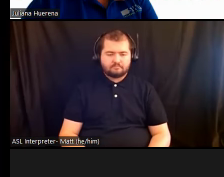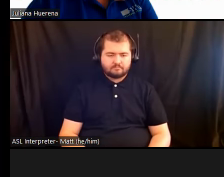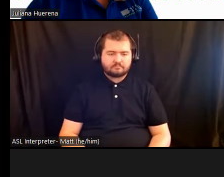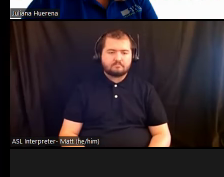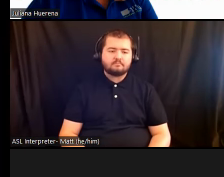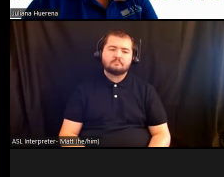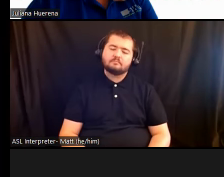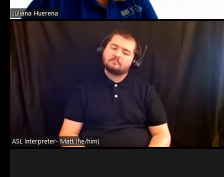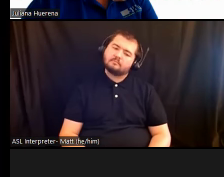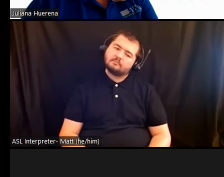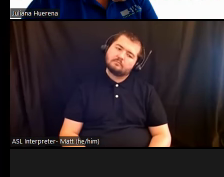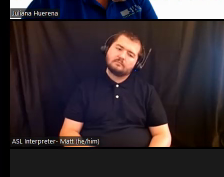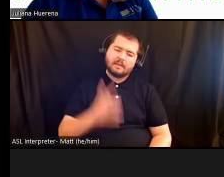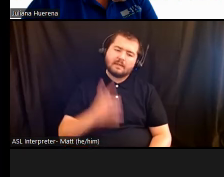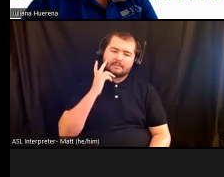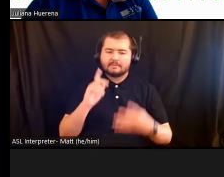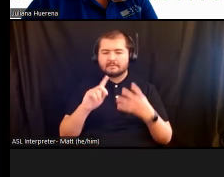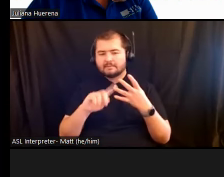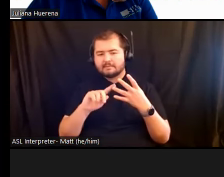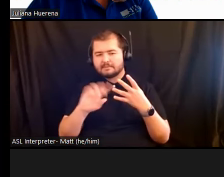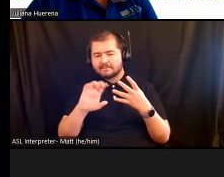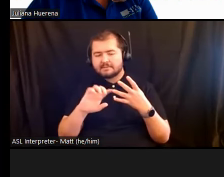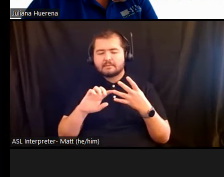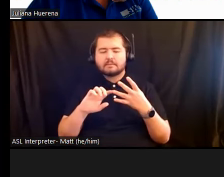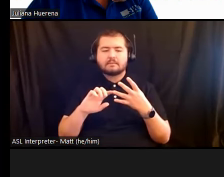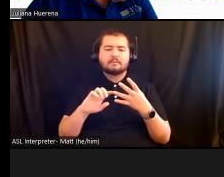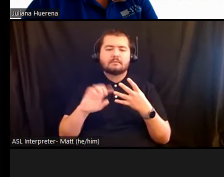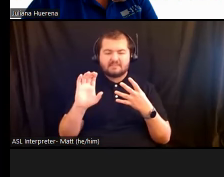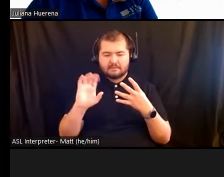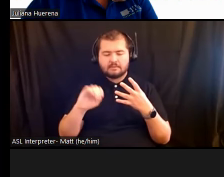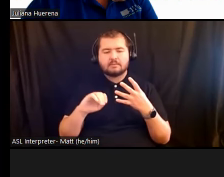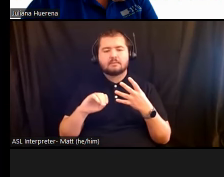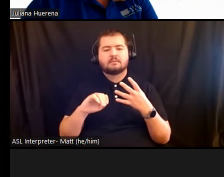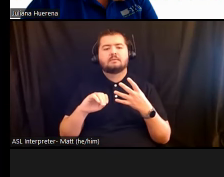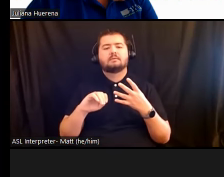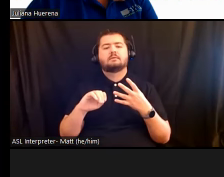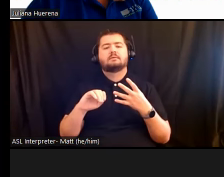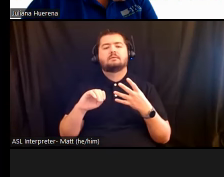Okay, we got C there. We got two C's. Go ahead.